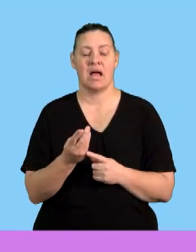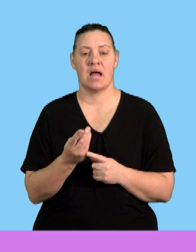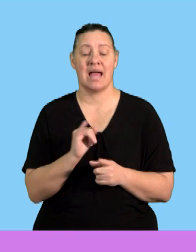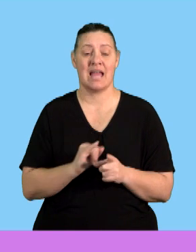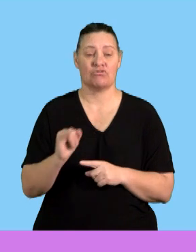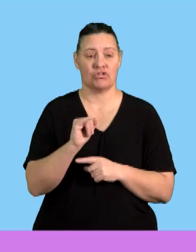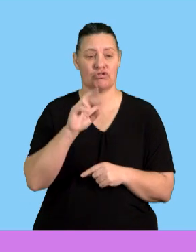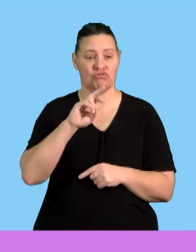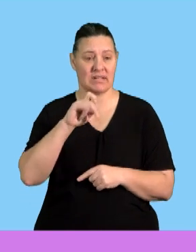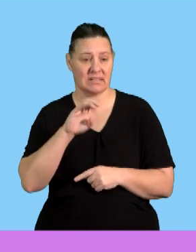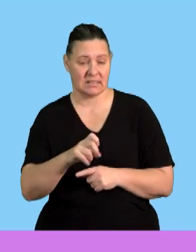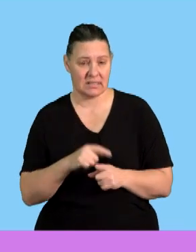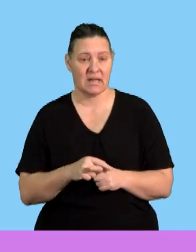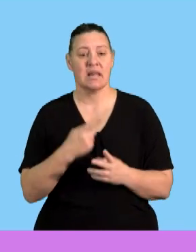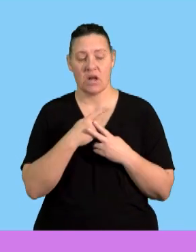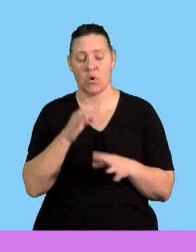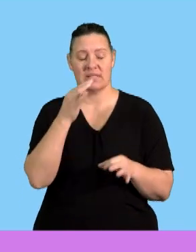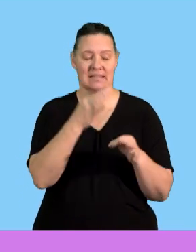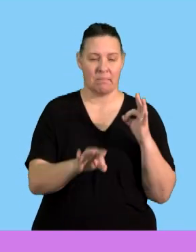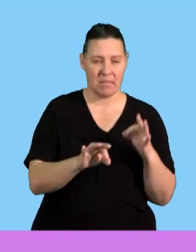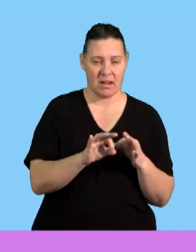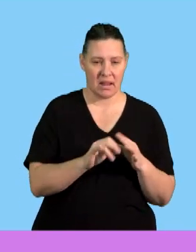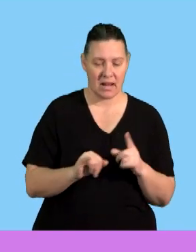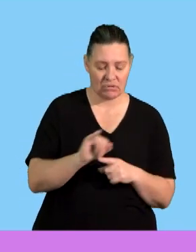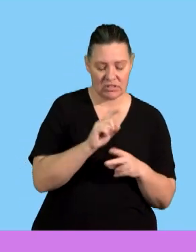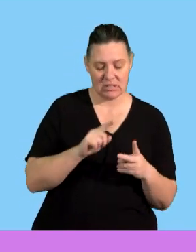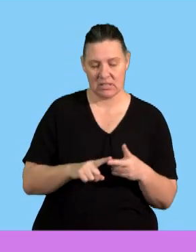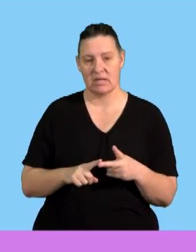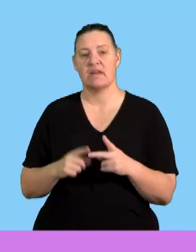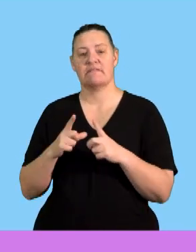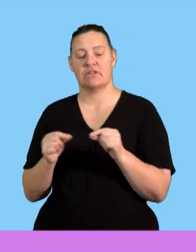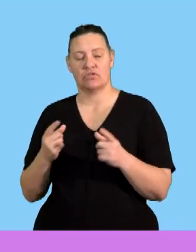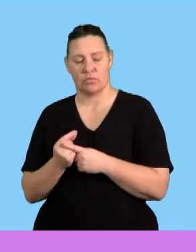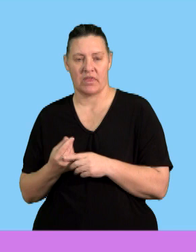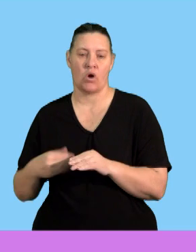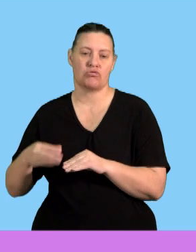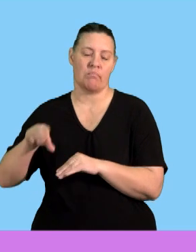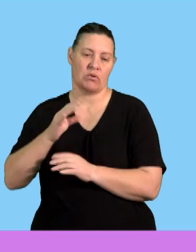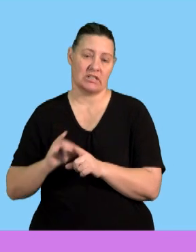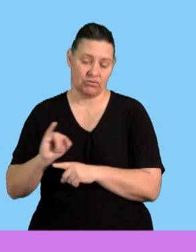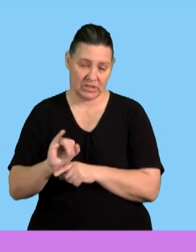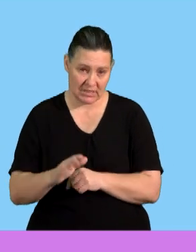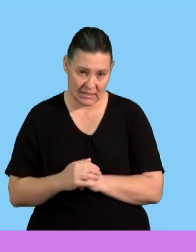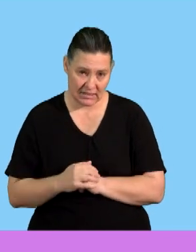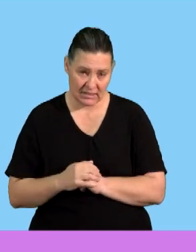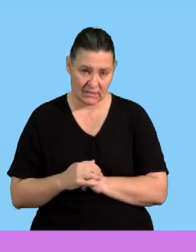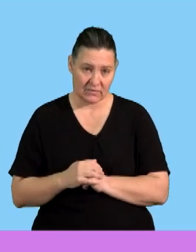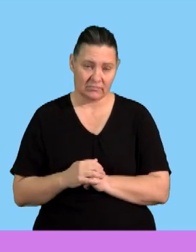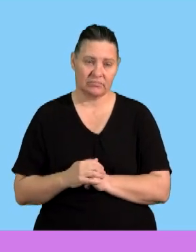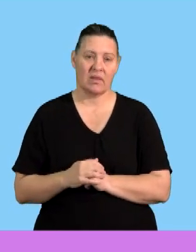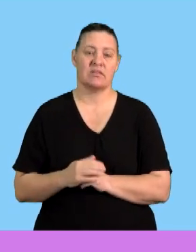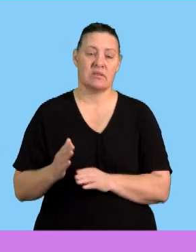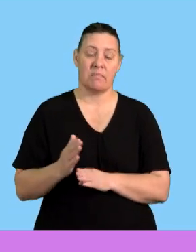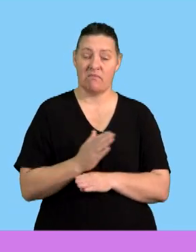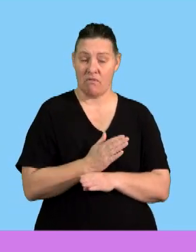rate. Then we will go on to simple interest, finish up with compound interest, and